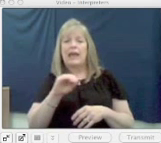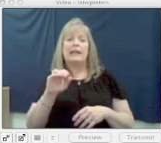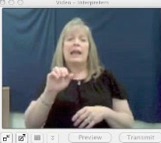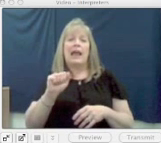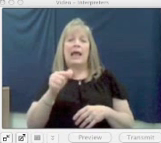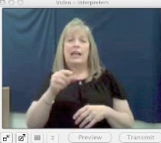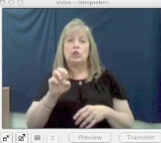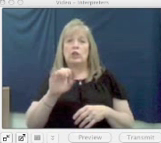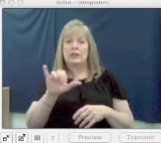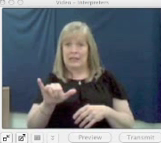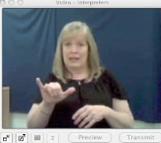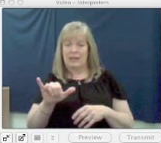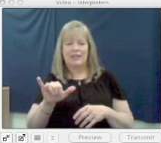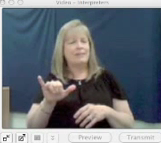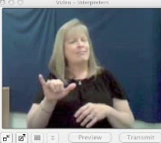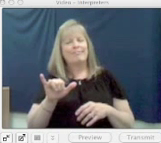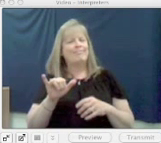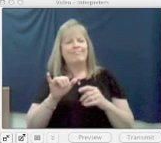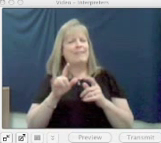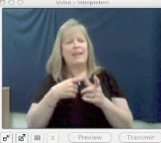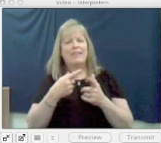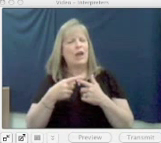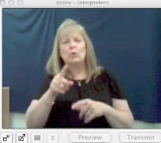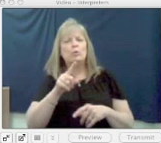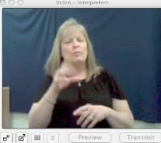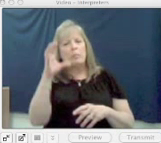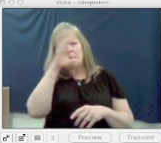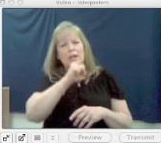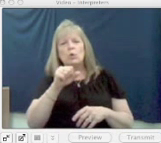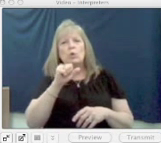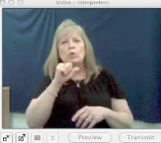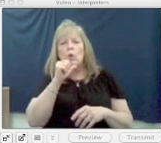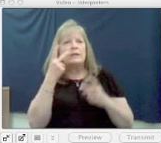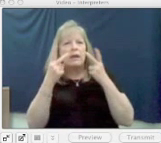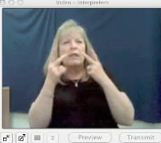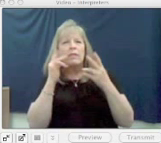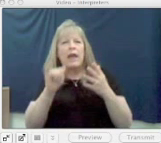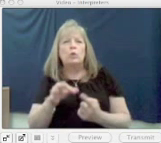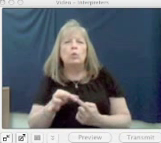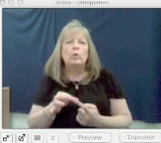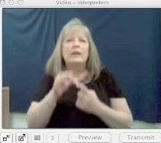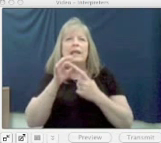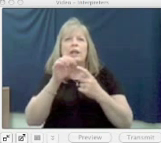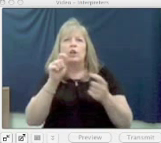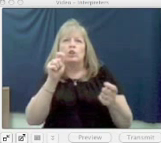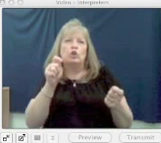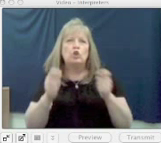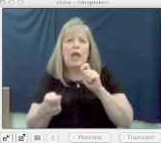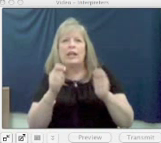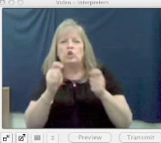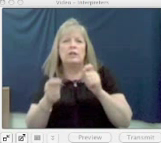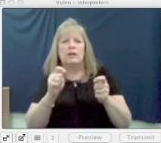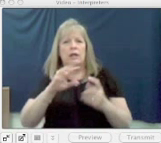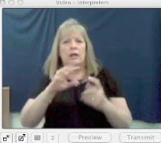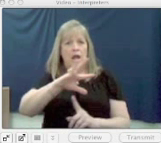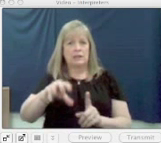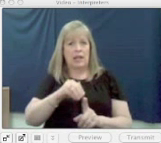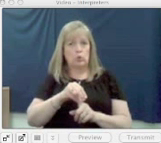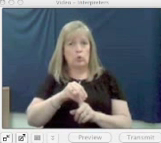to appreciate the unique, the changing contextual factors that interpreters find themselves in.